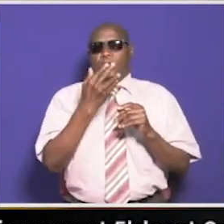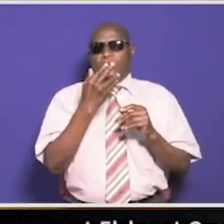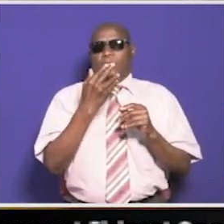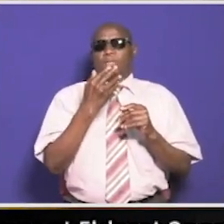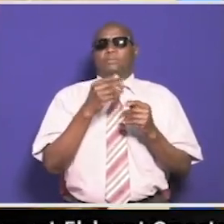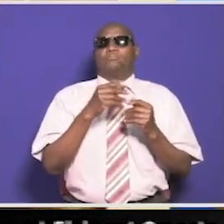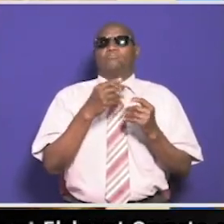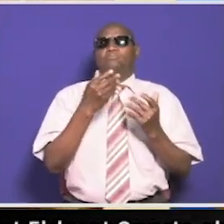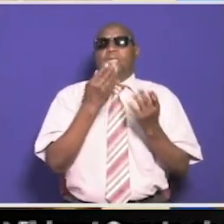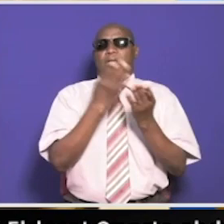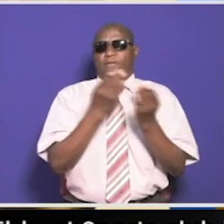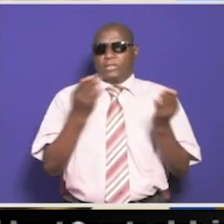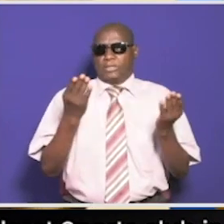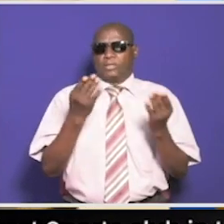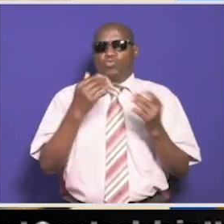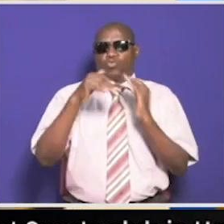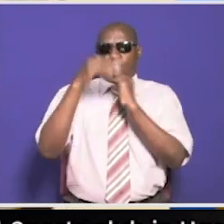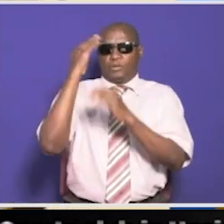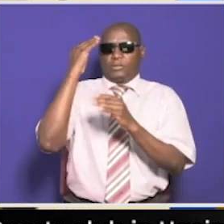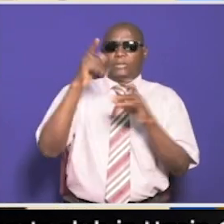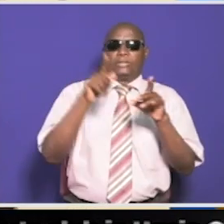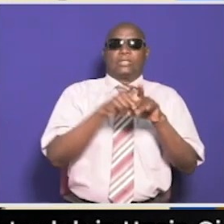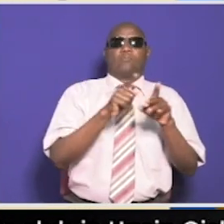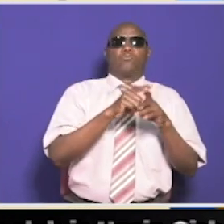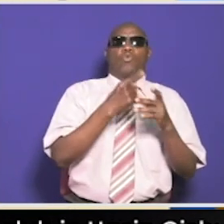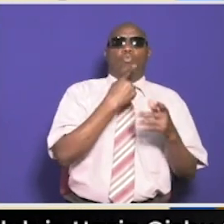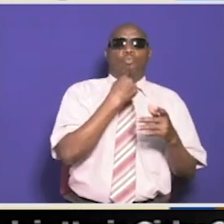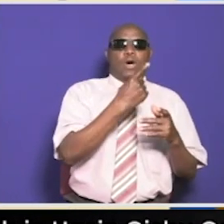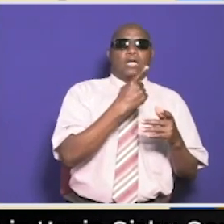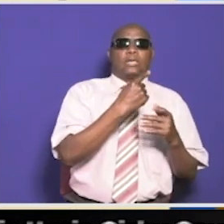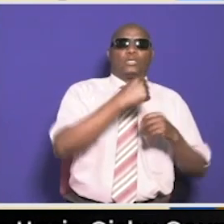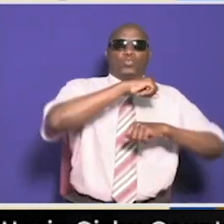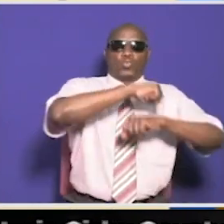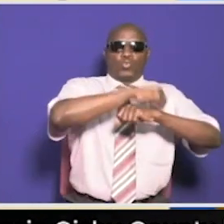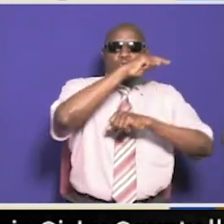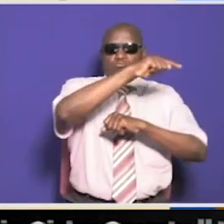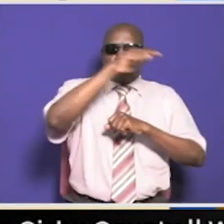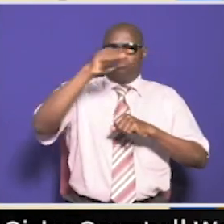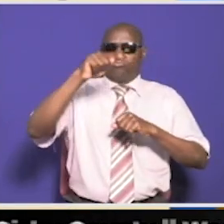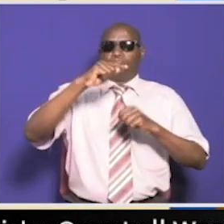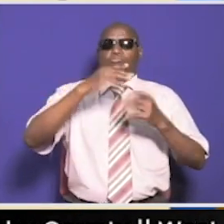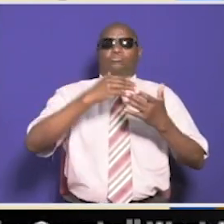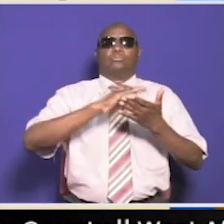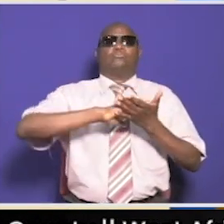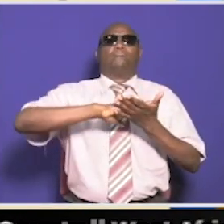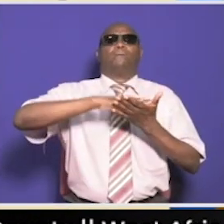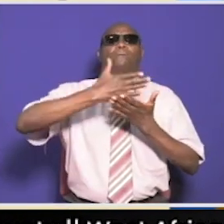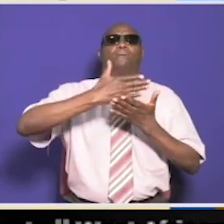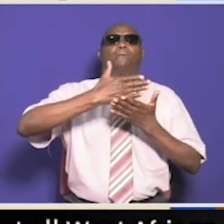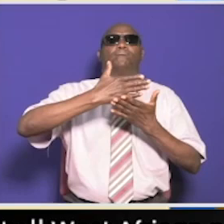received 100 virtual desktops. Currently, we have managed to train a total of